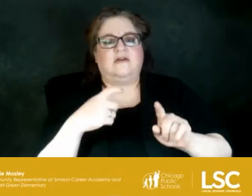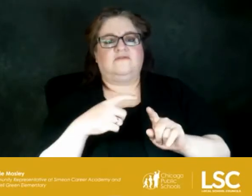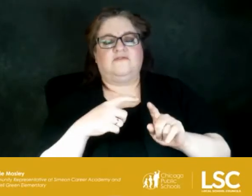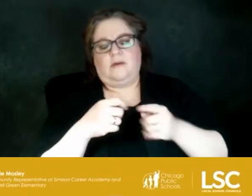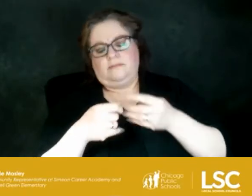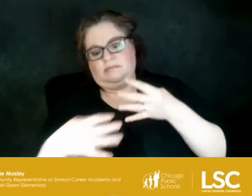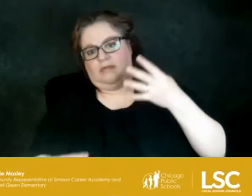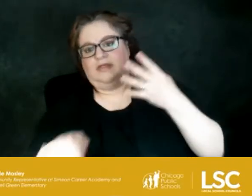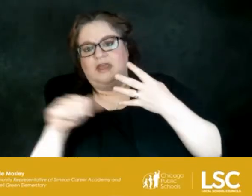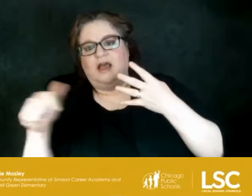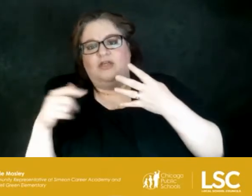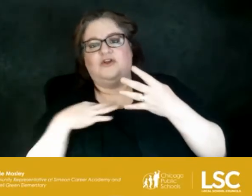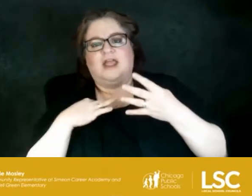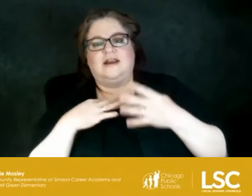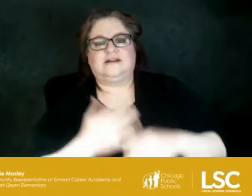the candidates?